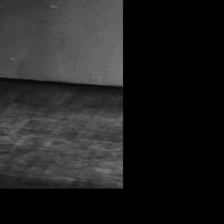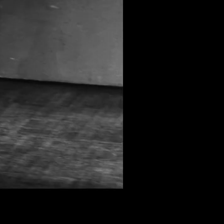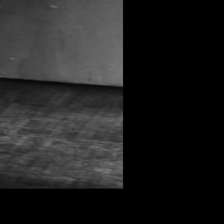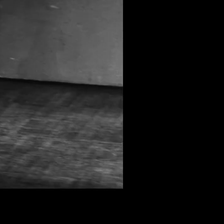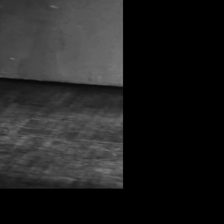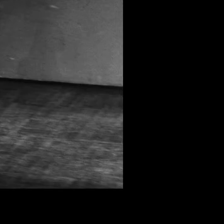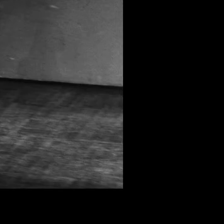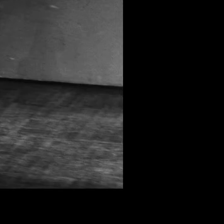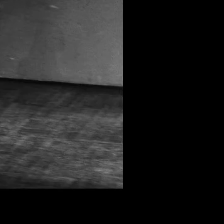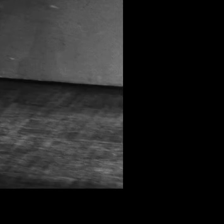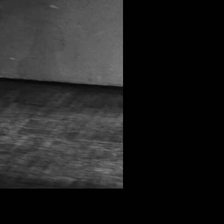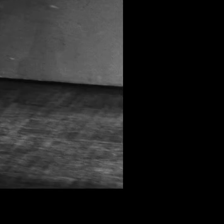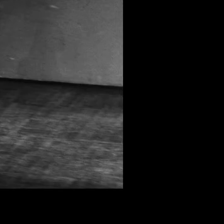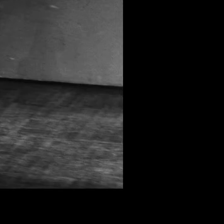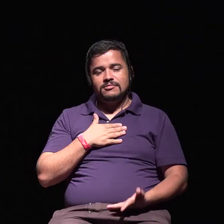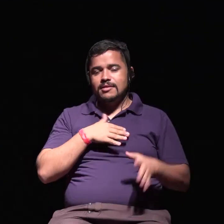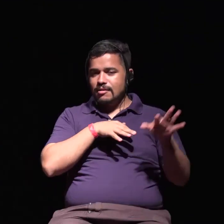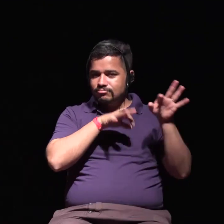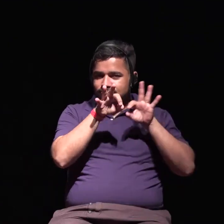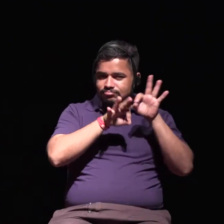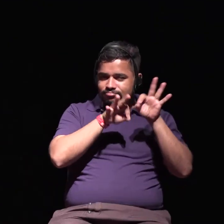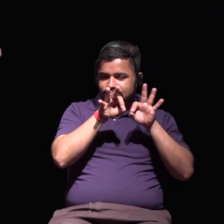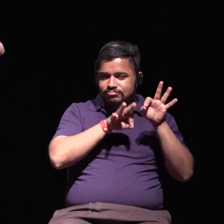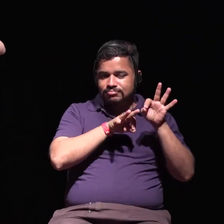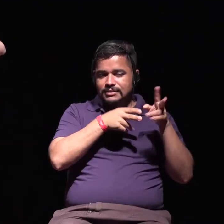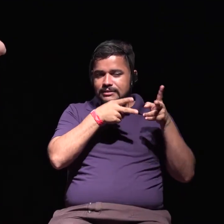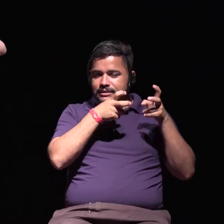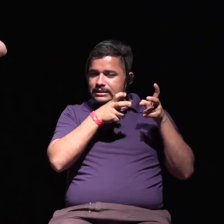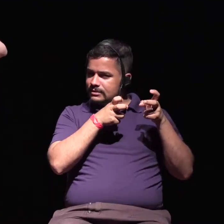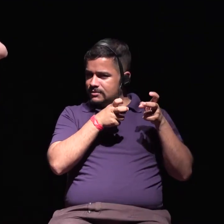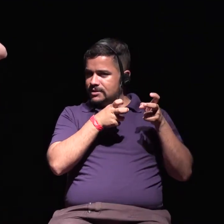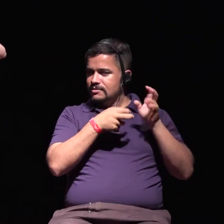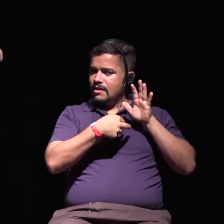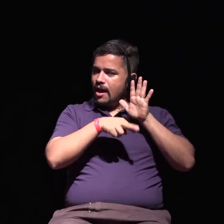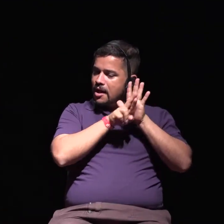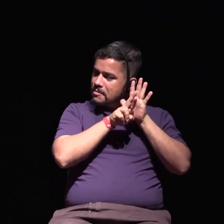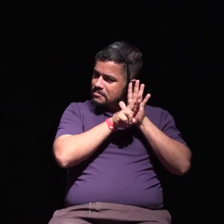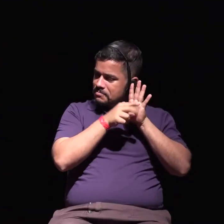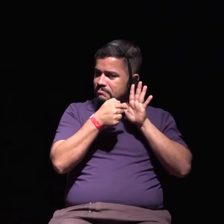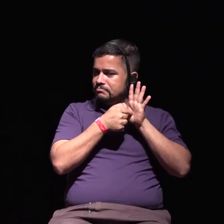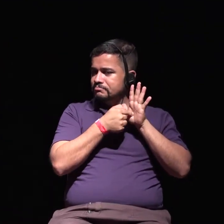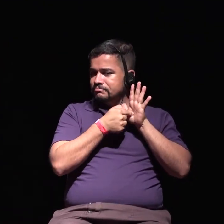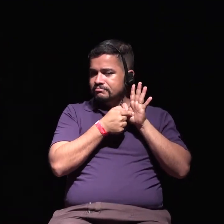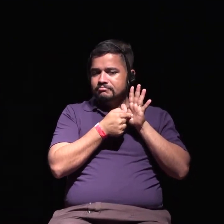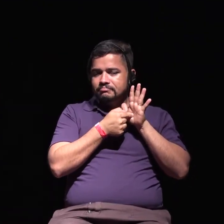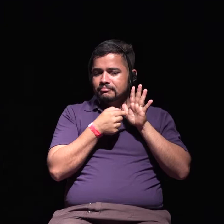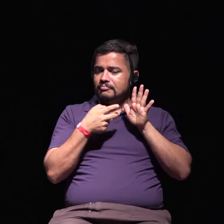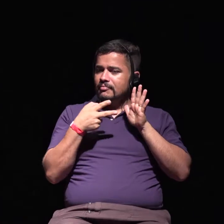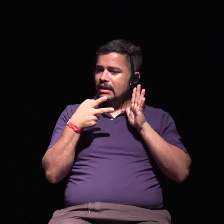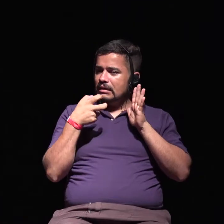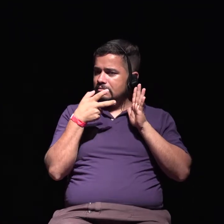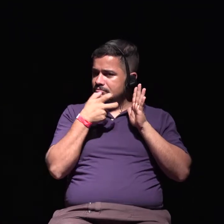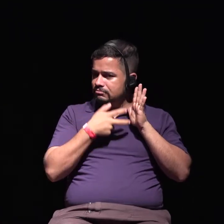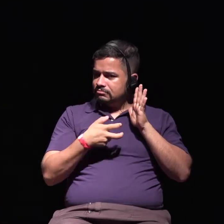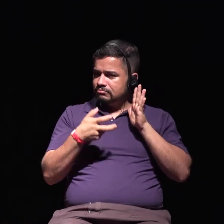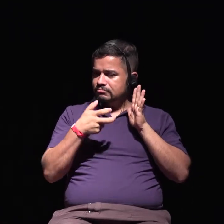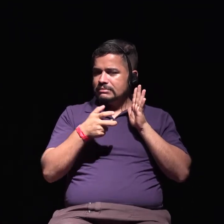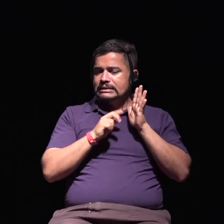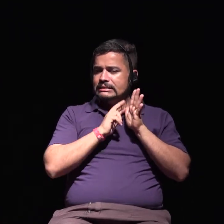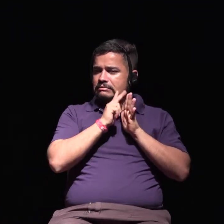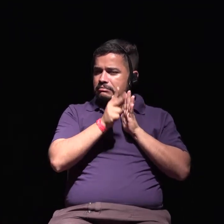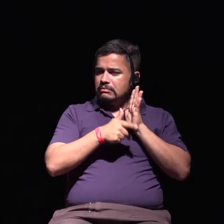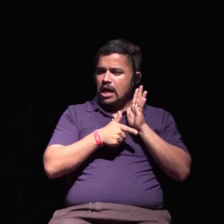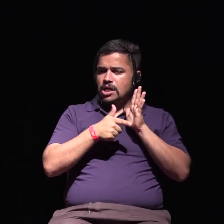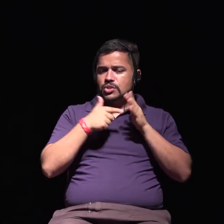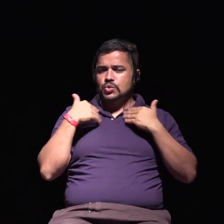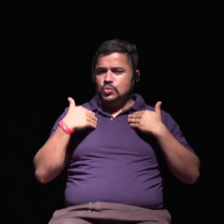or reauthorship or representation is how, for me, to see all those different bodies of many colors and many genders and many